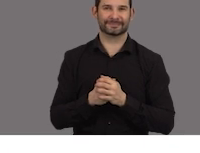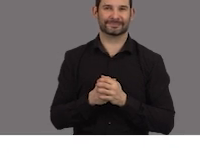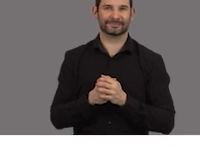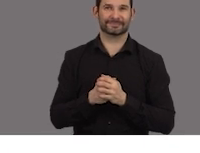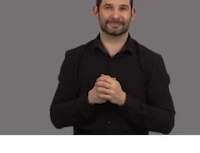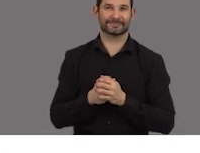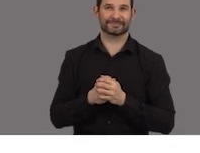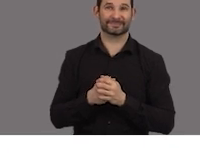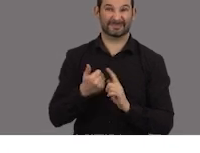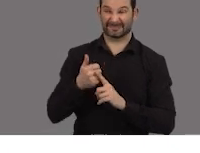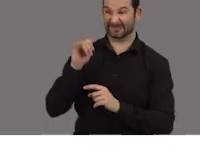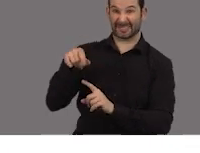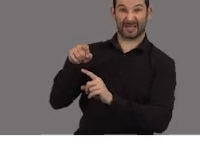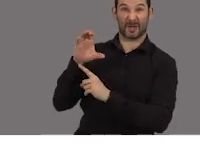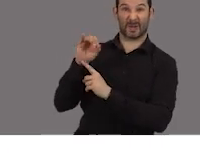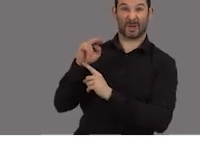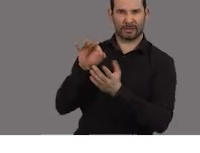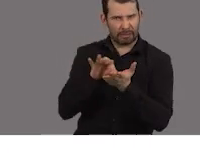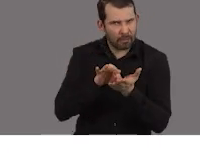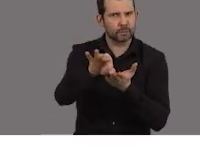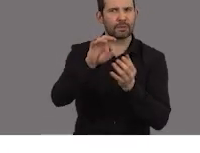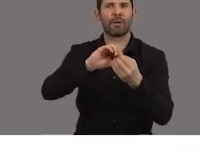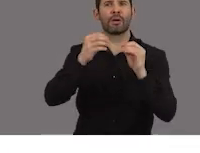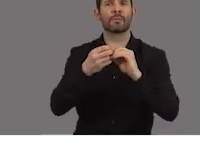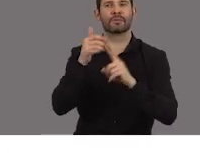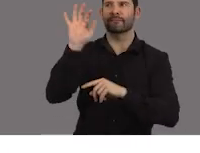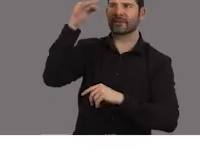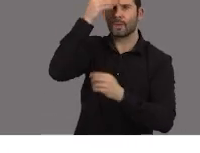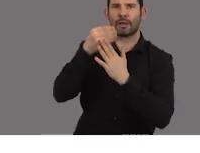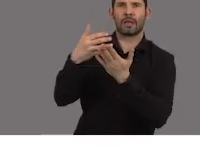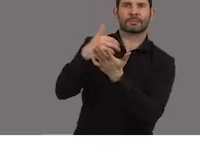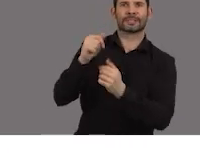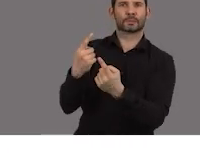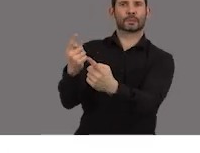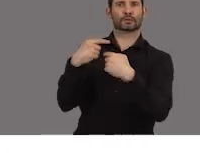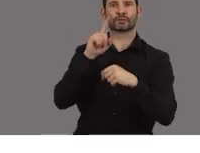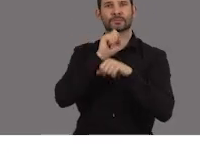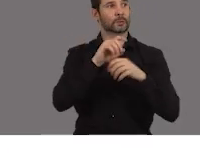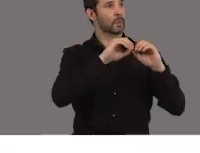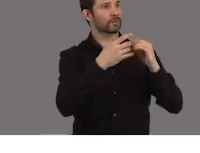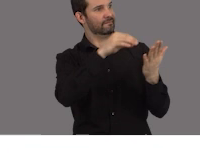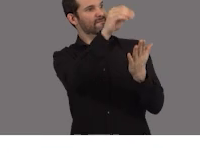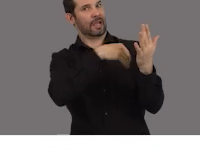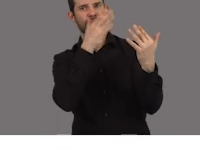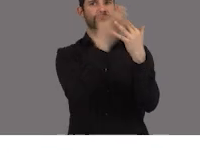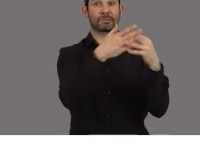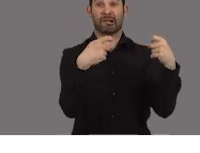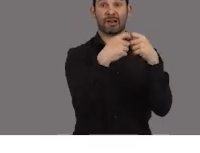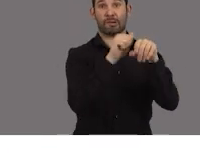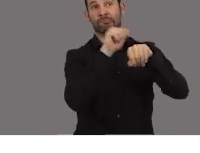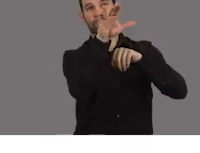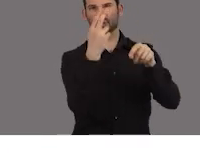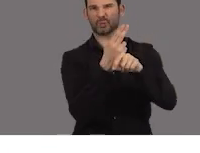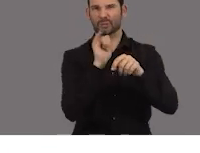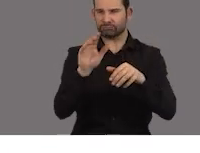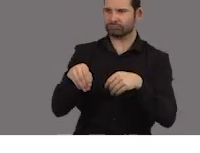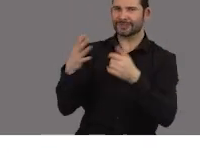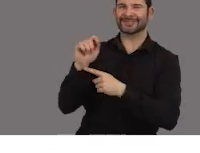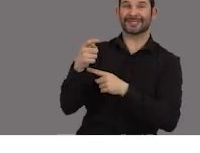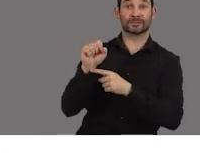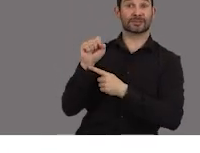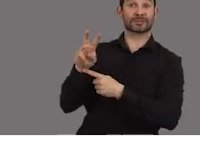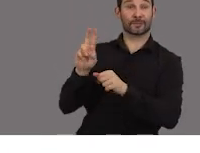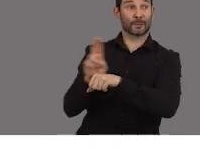ITAVP. The COIN counts the number of federal income tax returns that an organization files electronically using